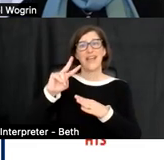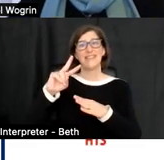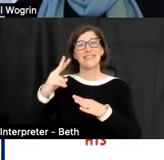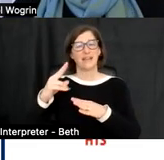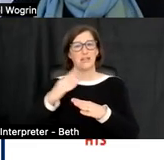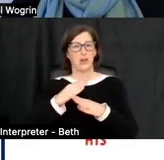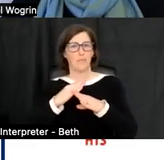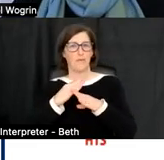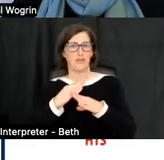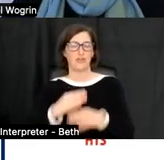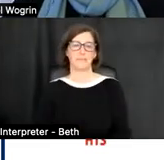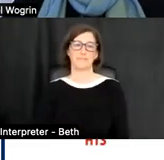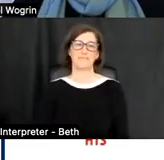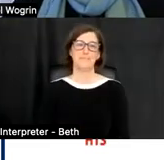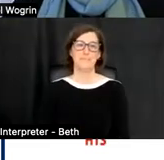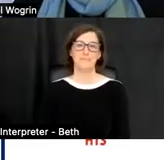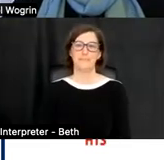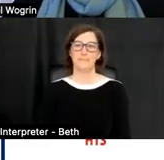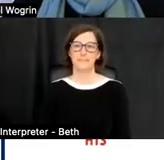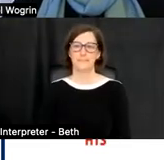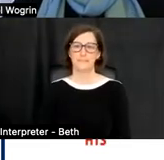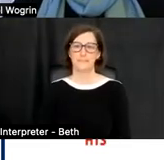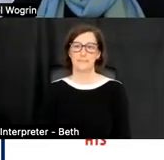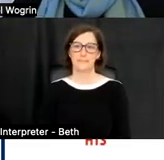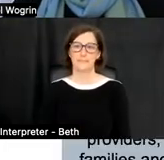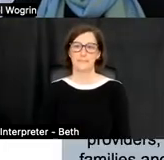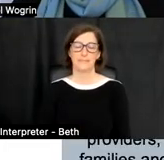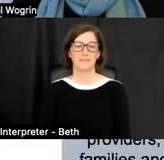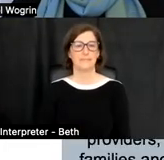prevention. Next slide, please.